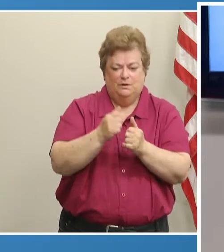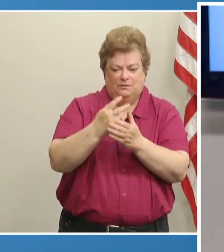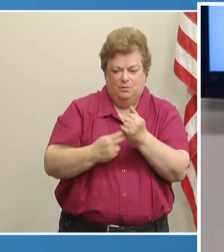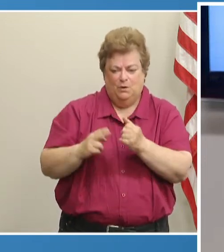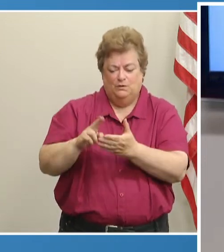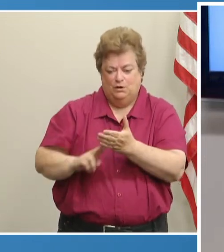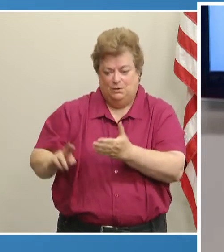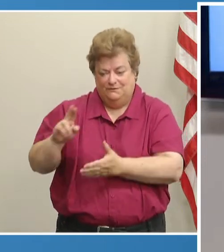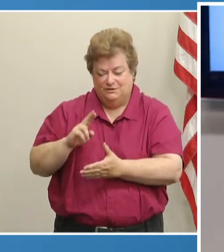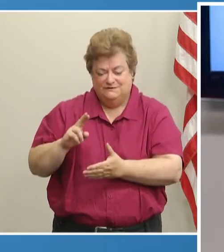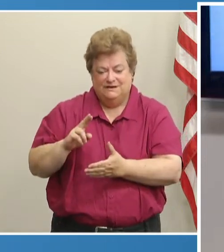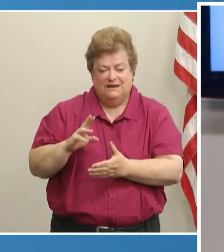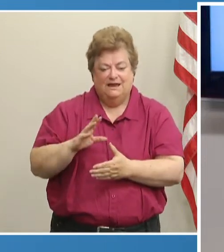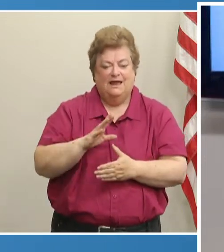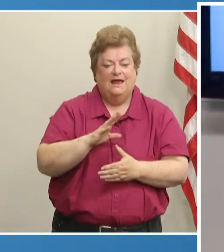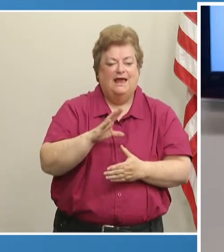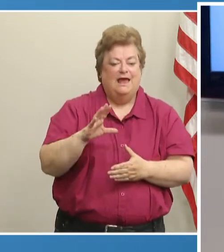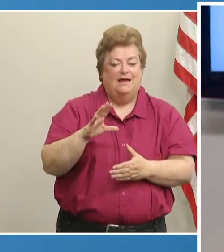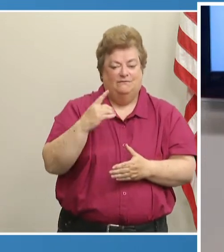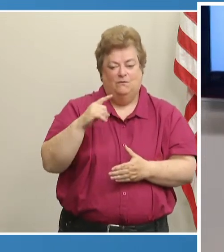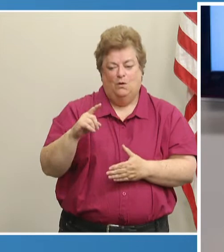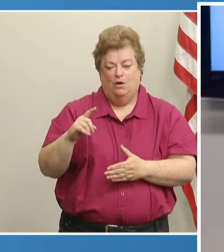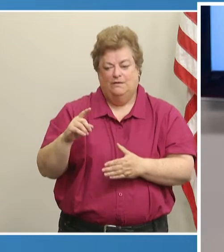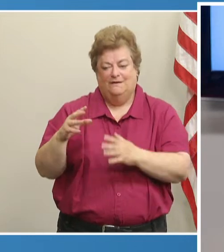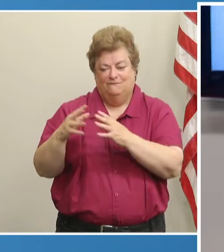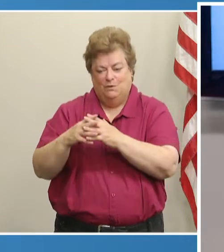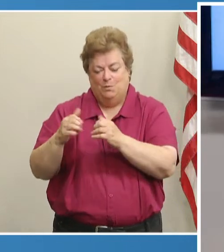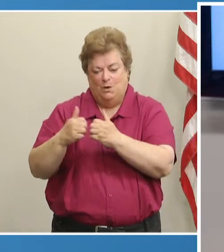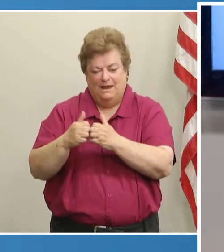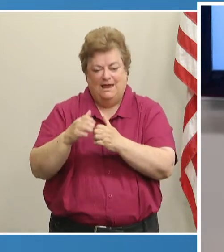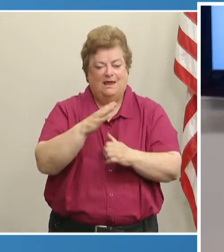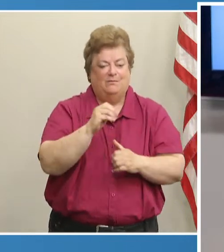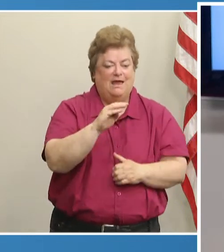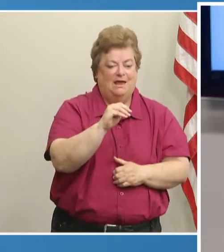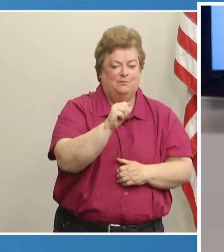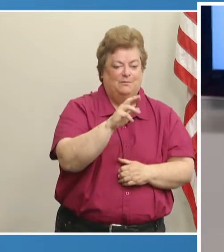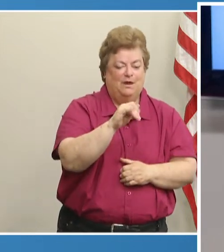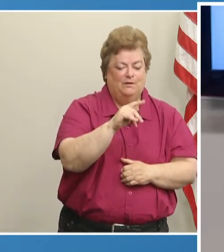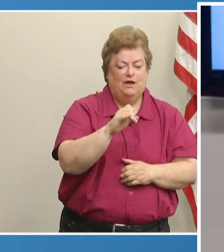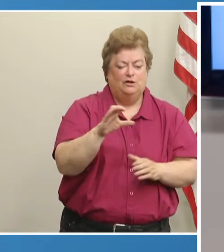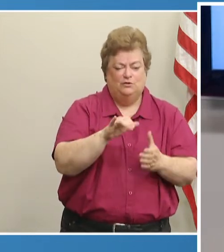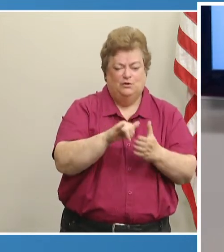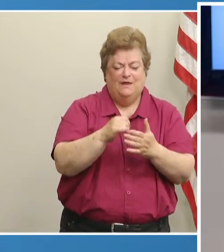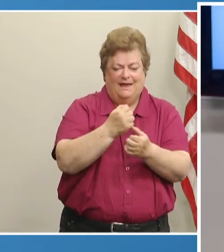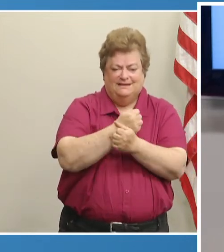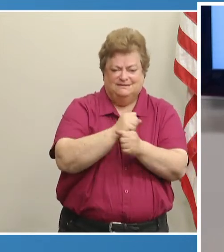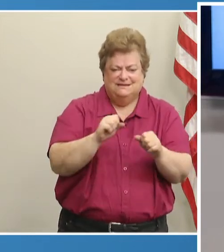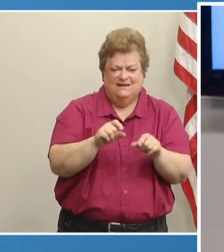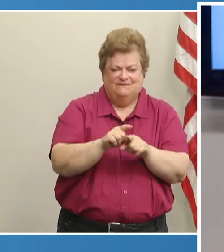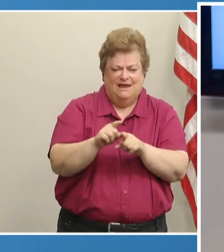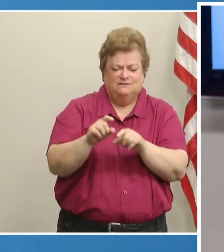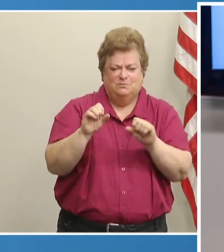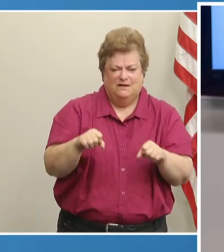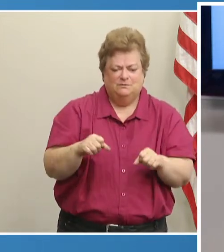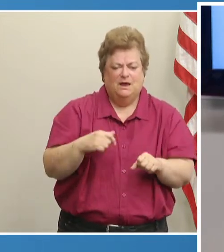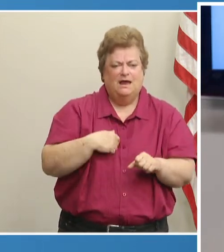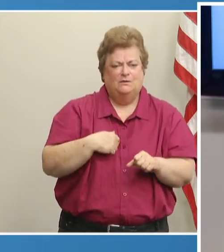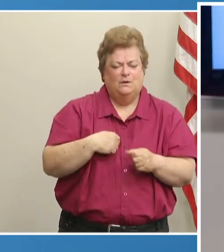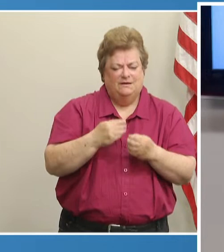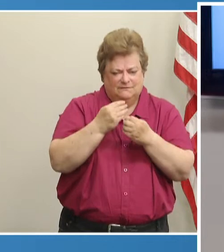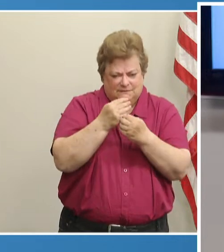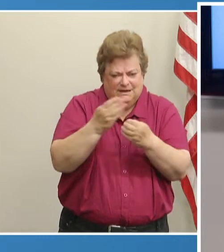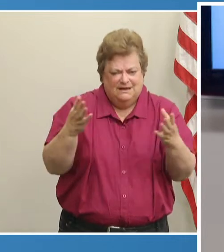university and holding the event and the marathon to do it as safely as possible. And we put additional information out